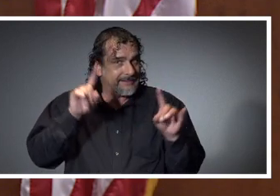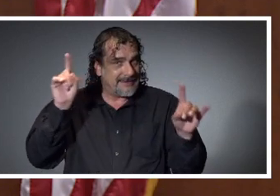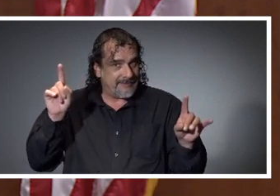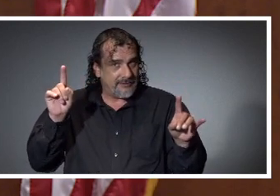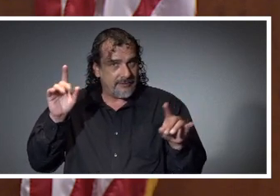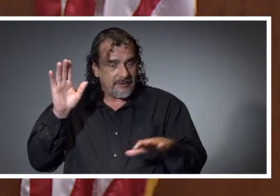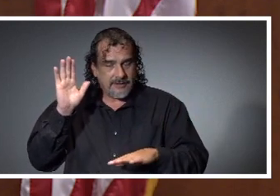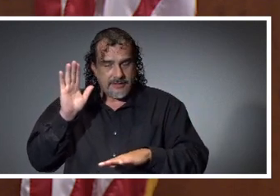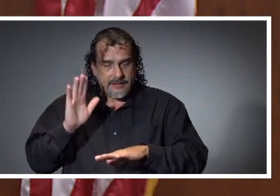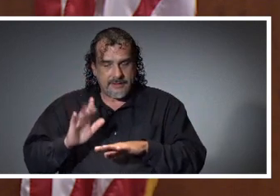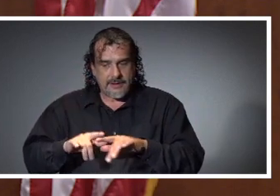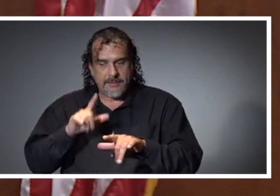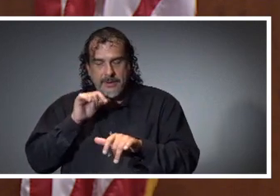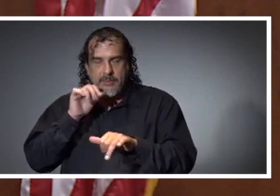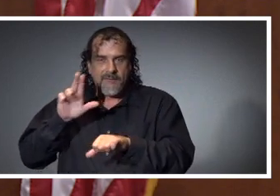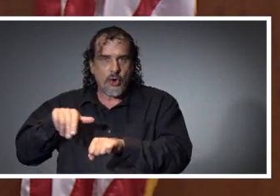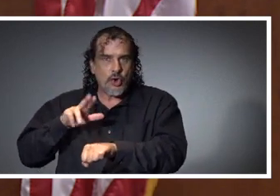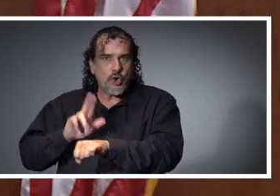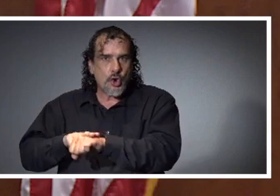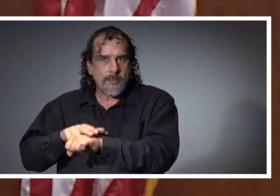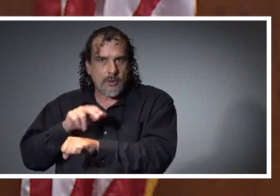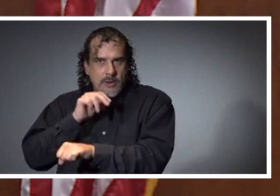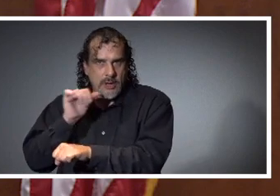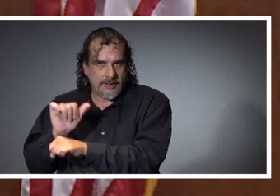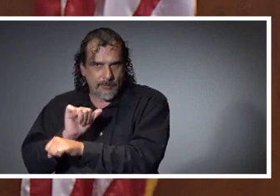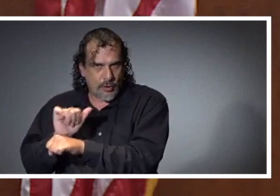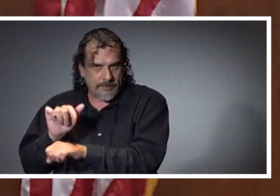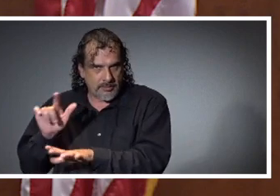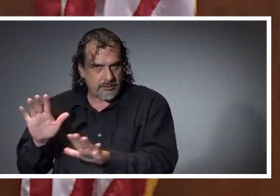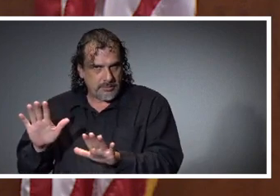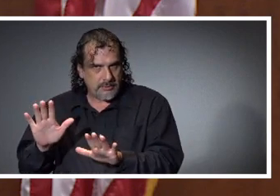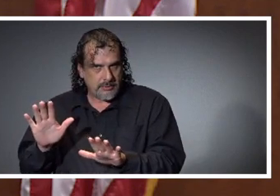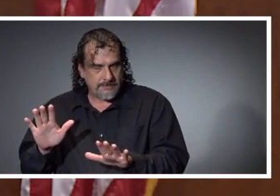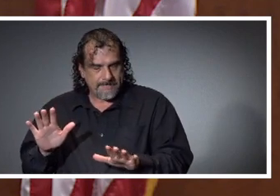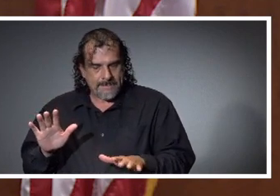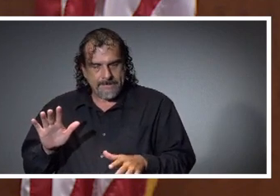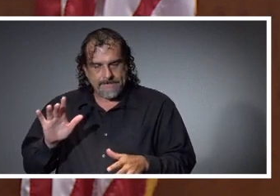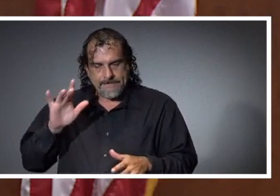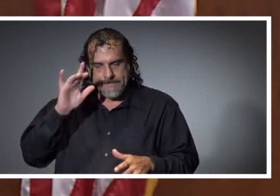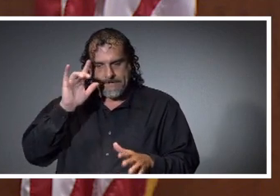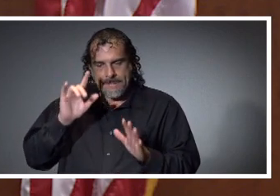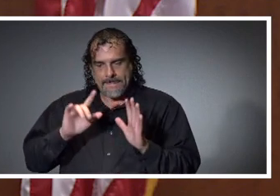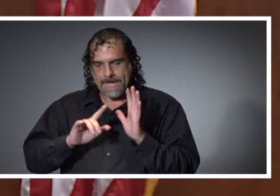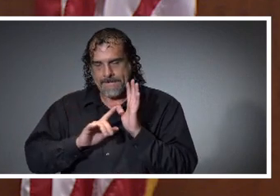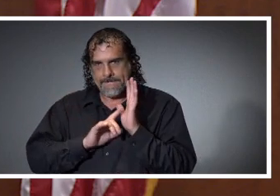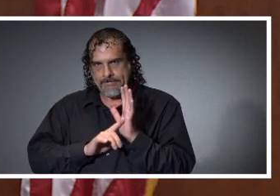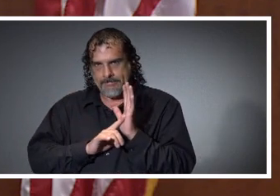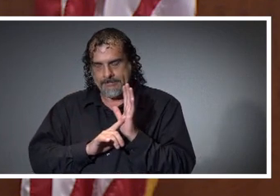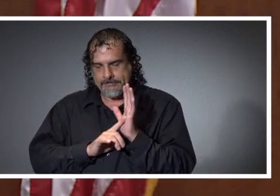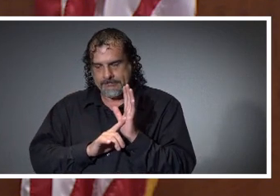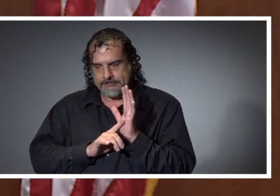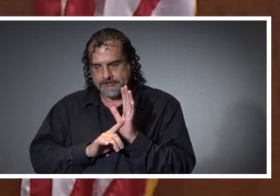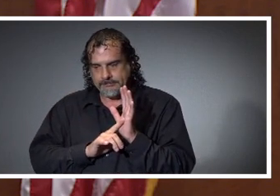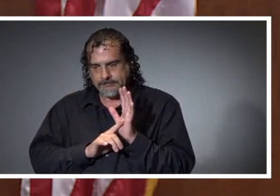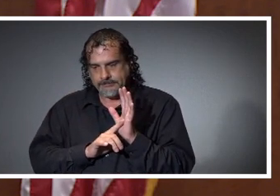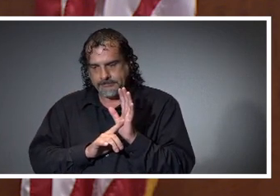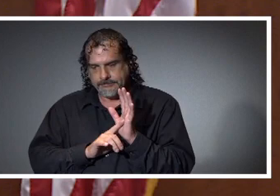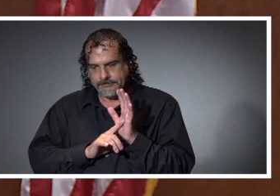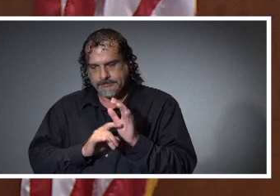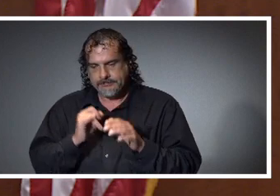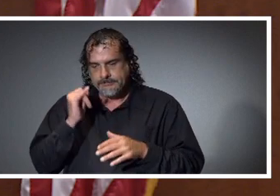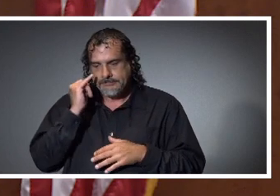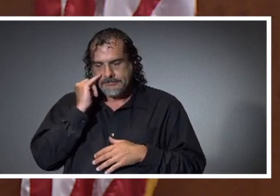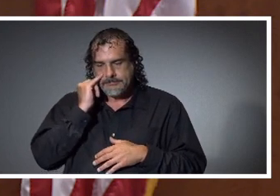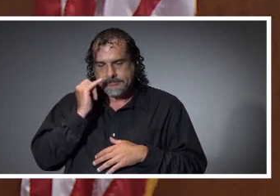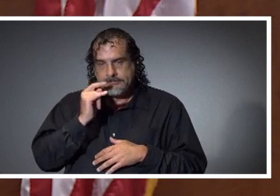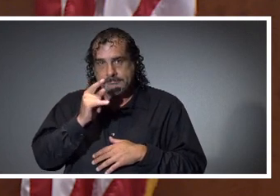people who are eligible for normal state benefits. And so, for instance, I'll give an example. If you are working in